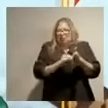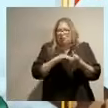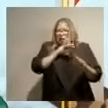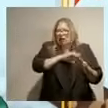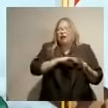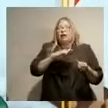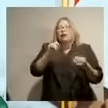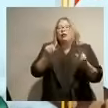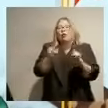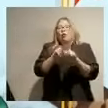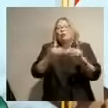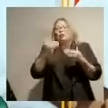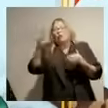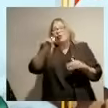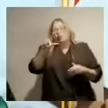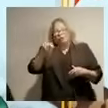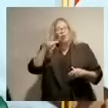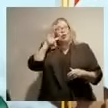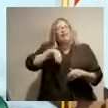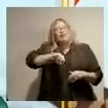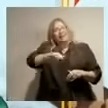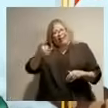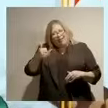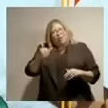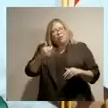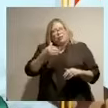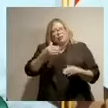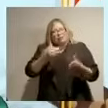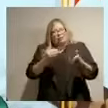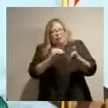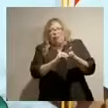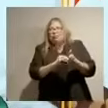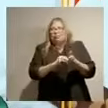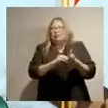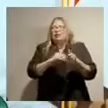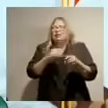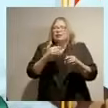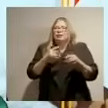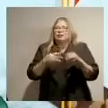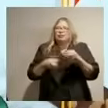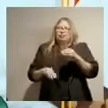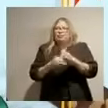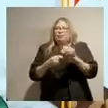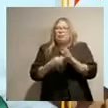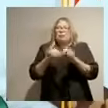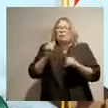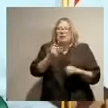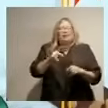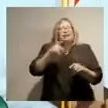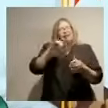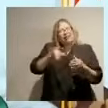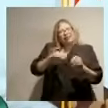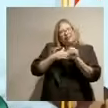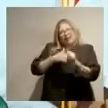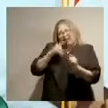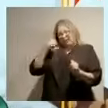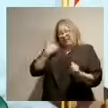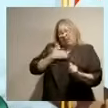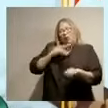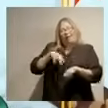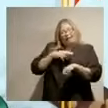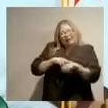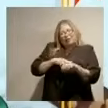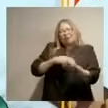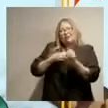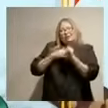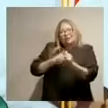$146 adjustment in October as it relates to offsets to the utility bill that come from our nation-leading cap-and-trade program, cause